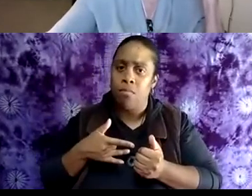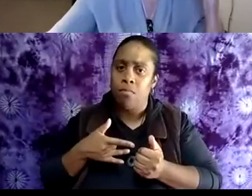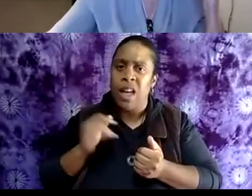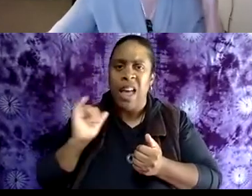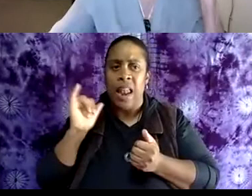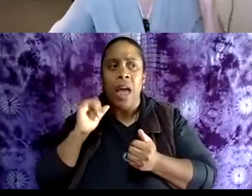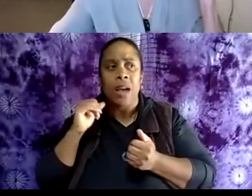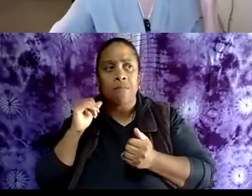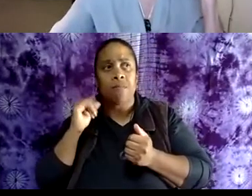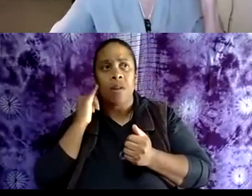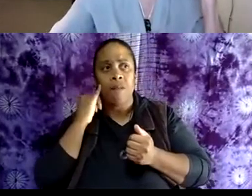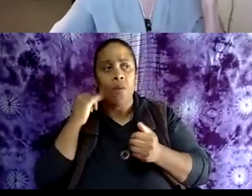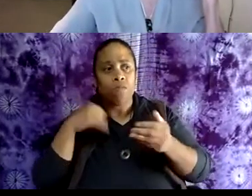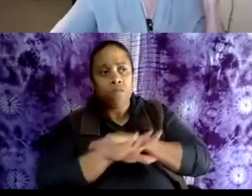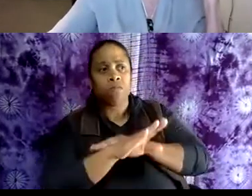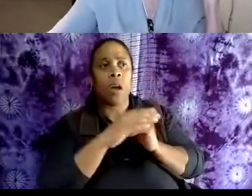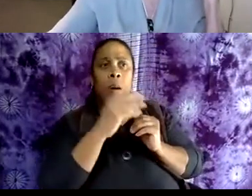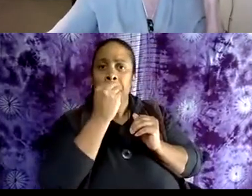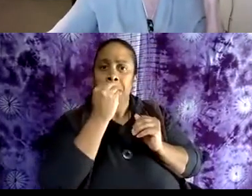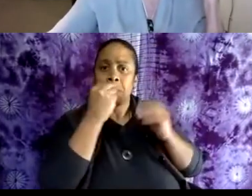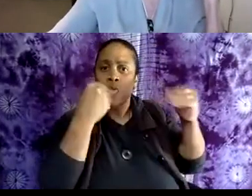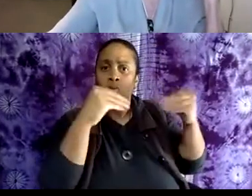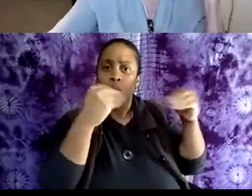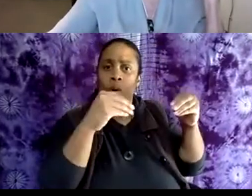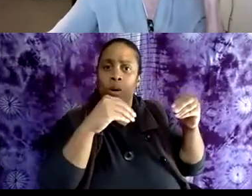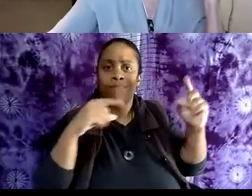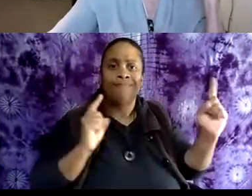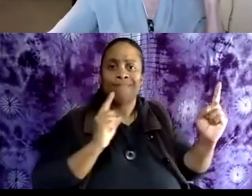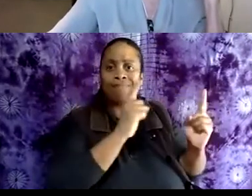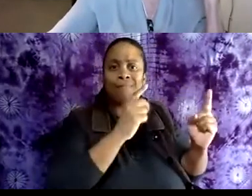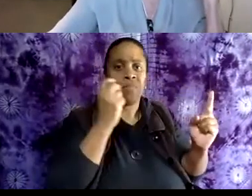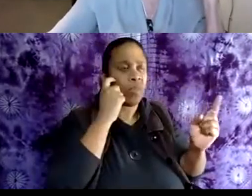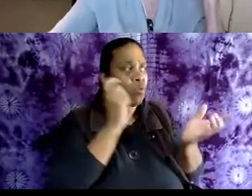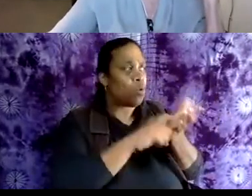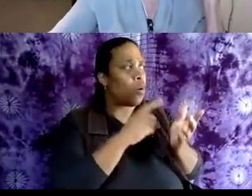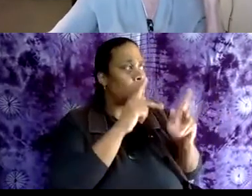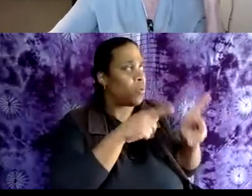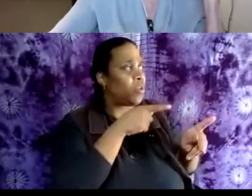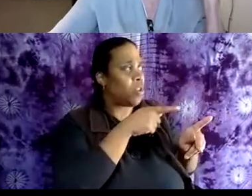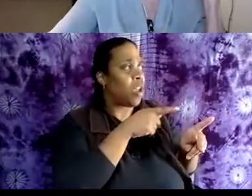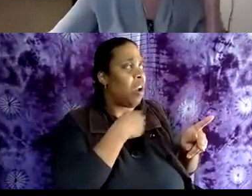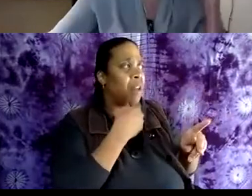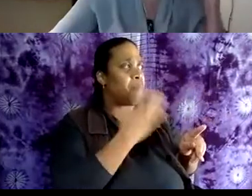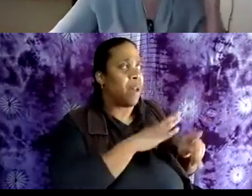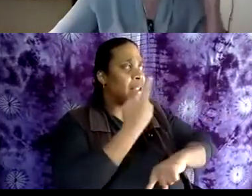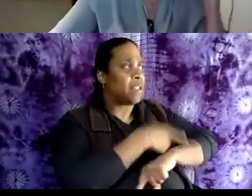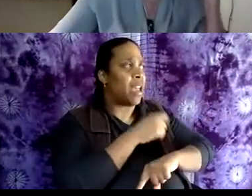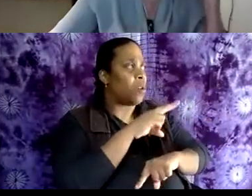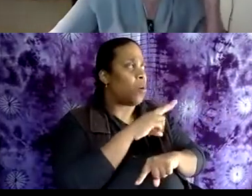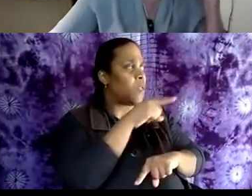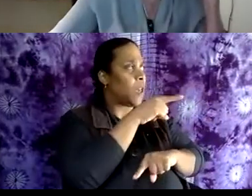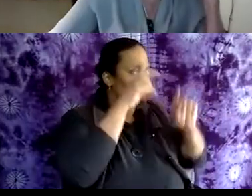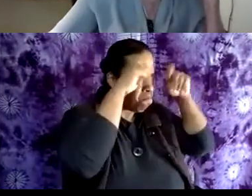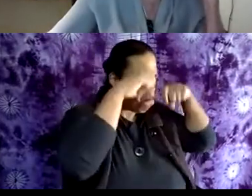store and you can see somebody who just, is having a bad day or isn't the nicest of individuals, and they're ramming their cart every which way. And it's